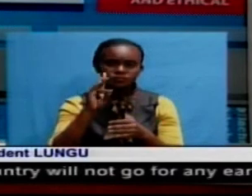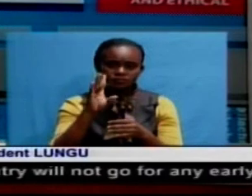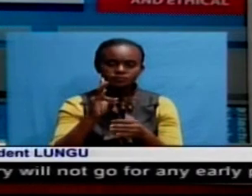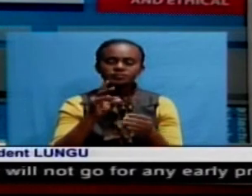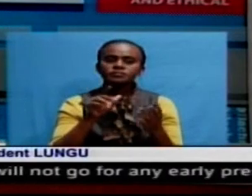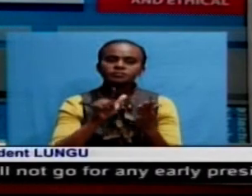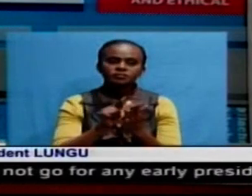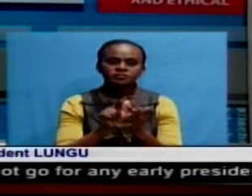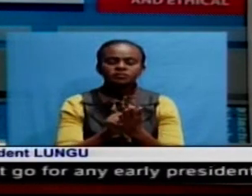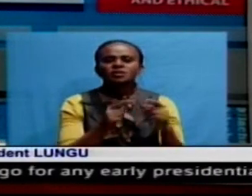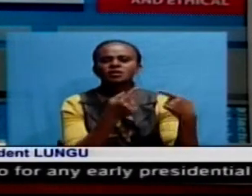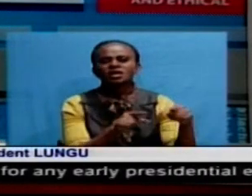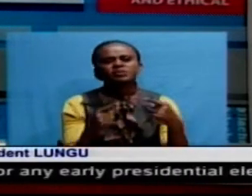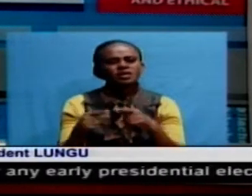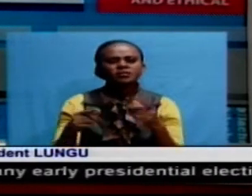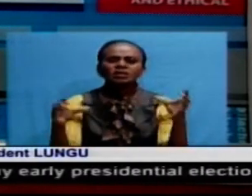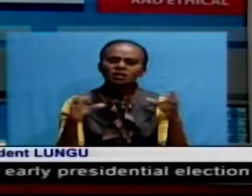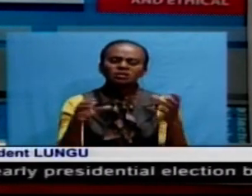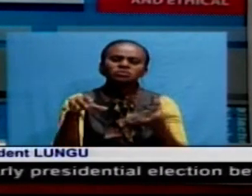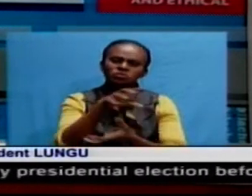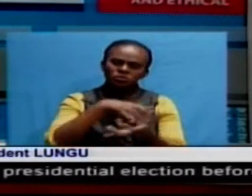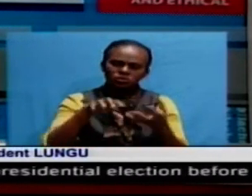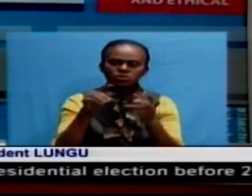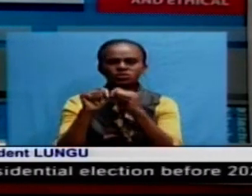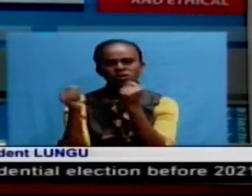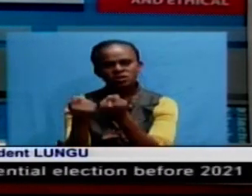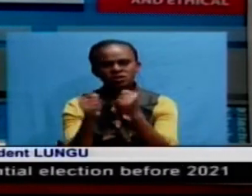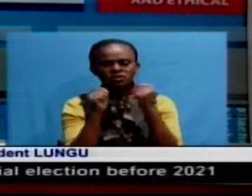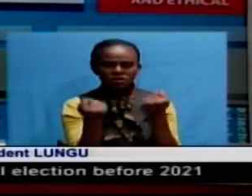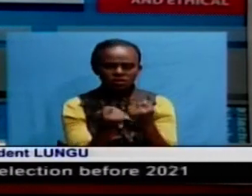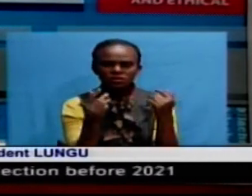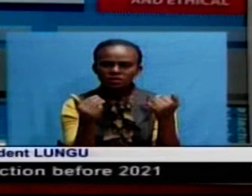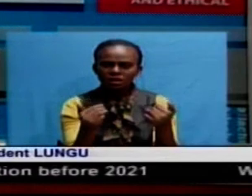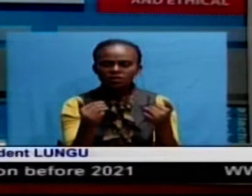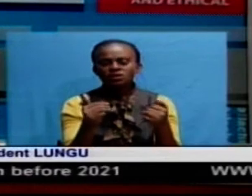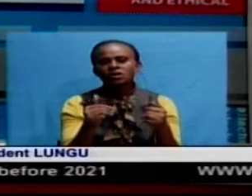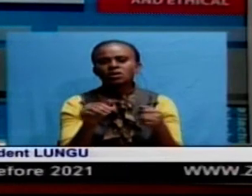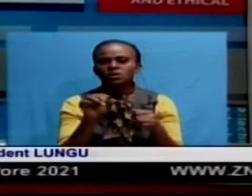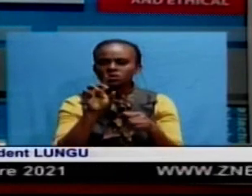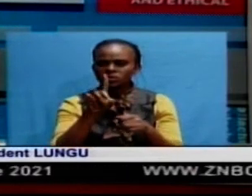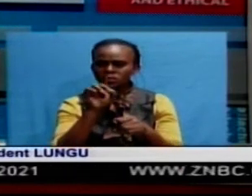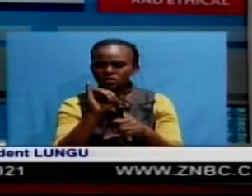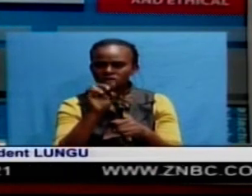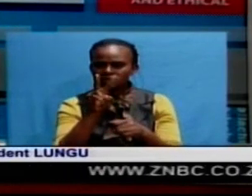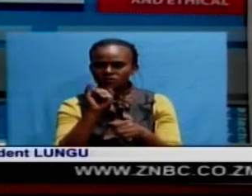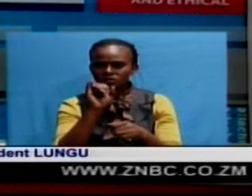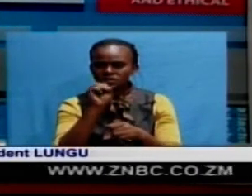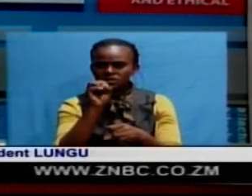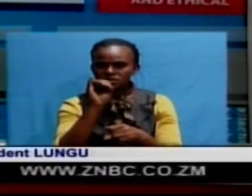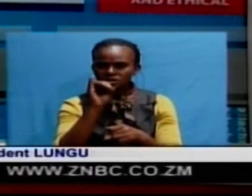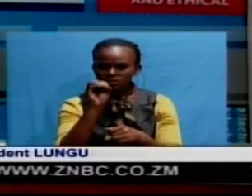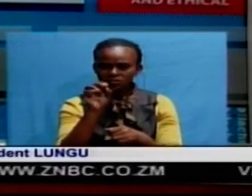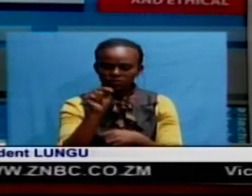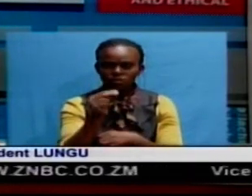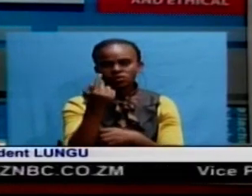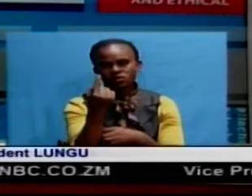the backdrop of the recent happenings at the club, where the team has been relegated to Division 1 this year, as well as the wrangling over shareholding